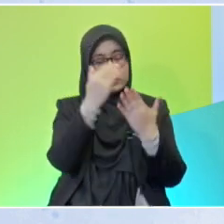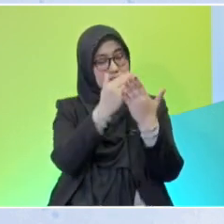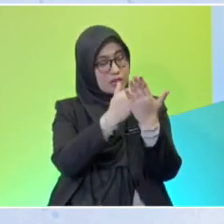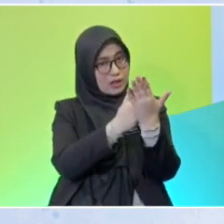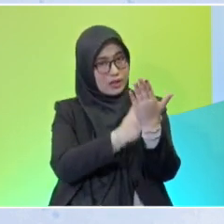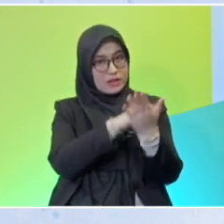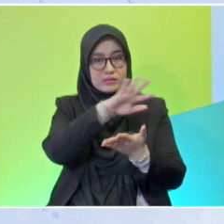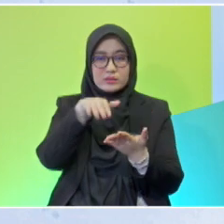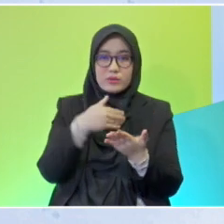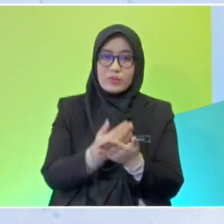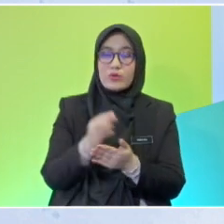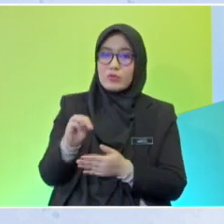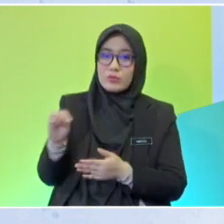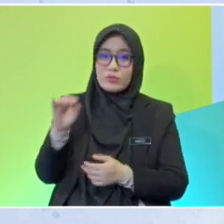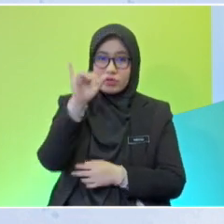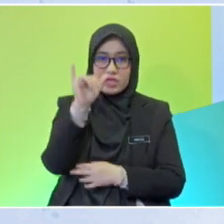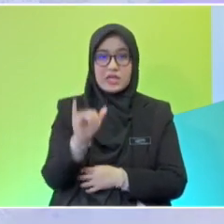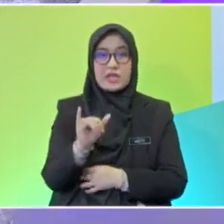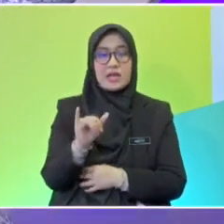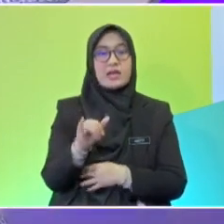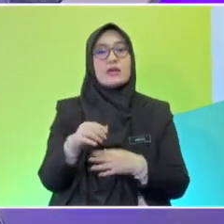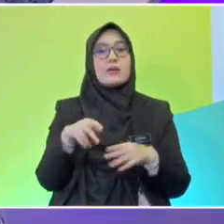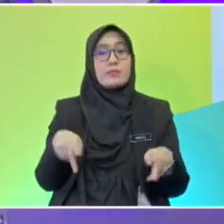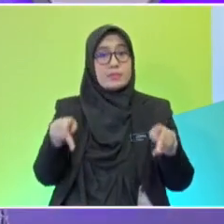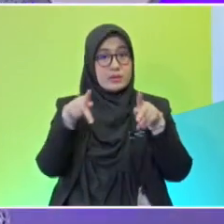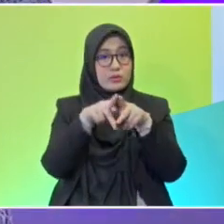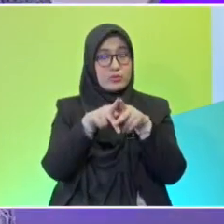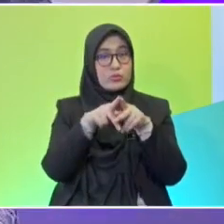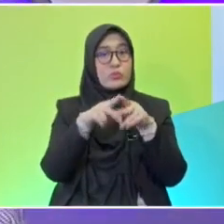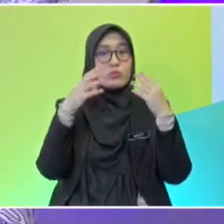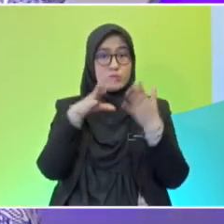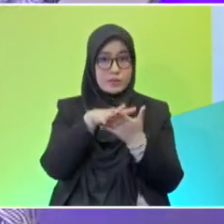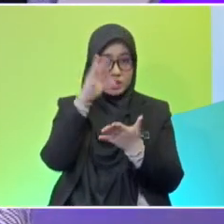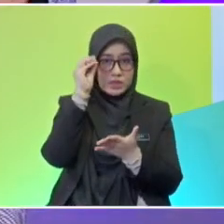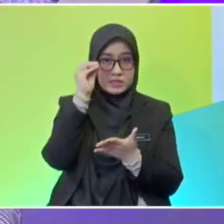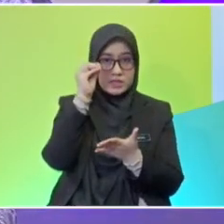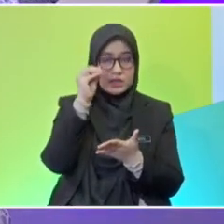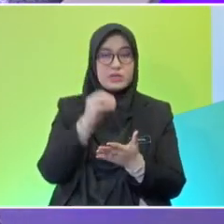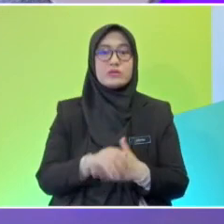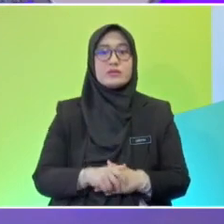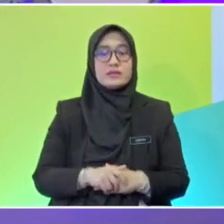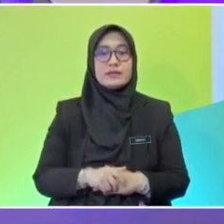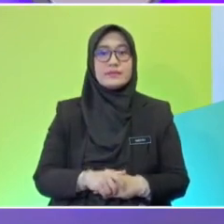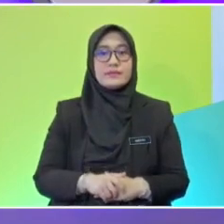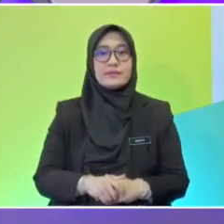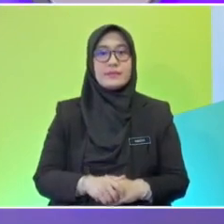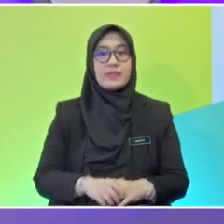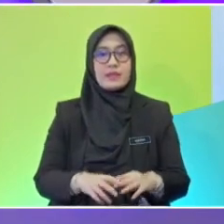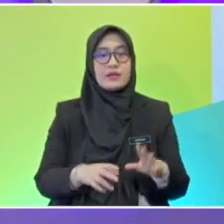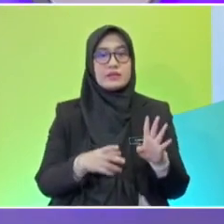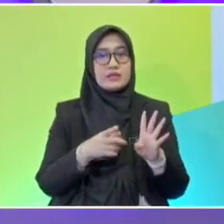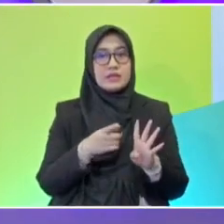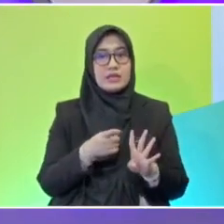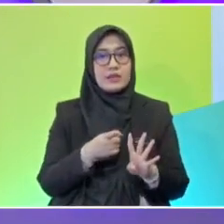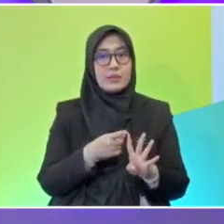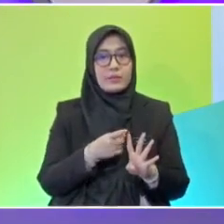and structures used throughout the year. Okay, so we have got that document that we will be referring to as well. We have got the scheme